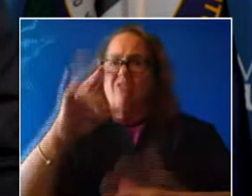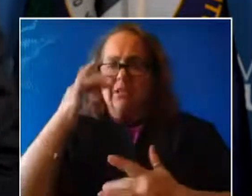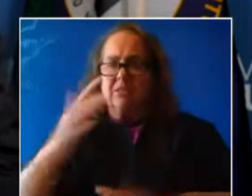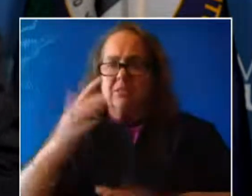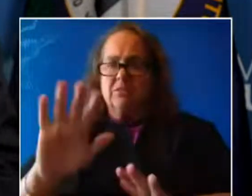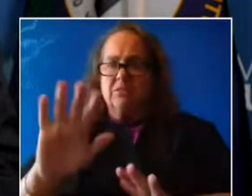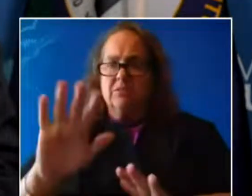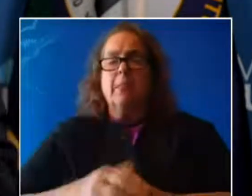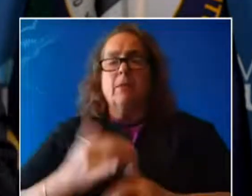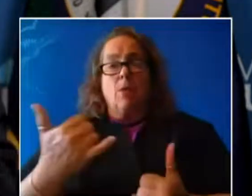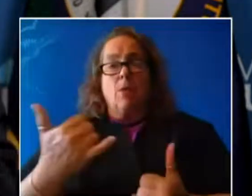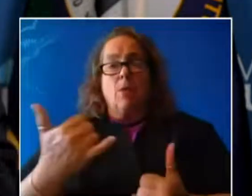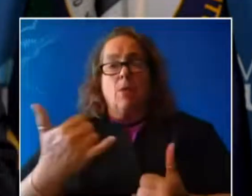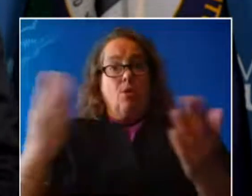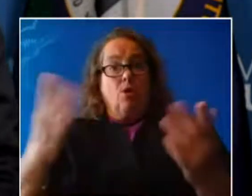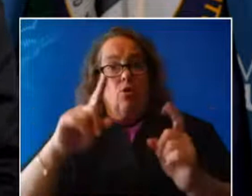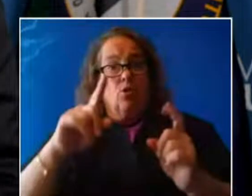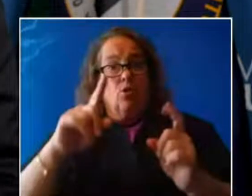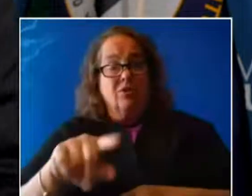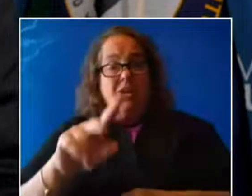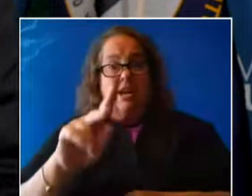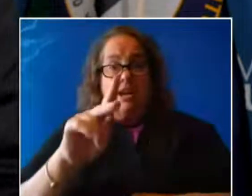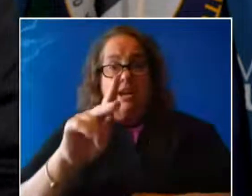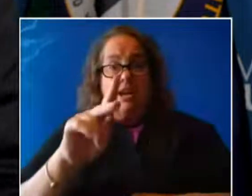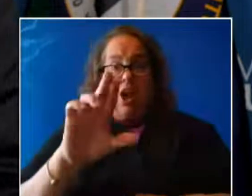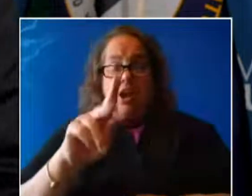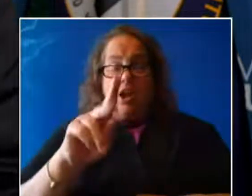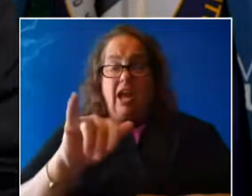from WUKY.